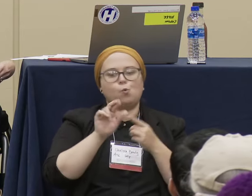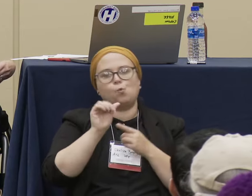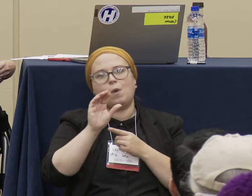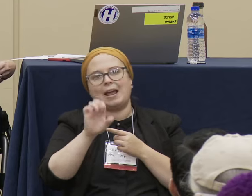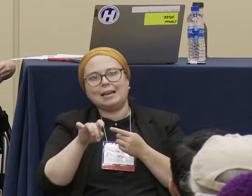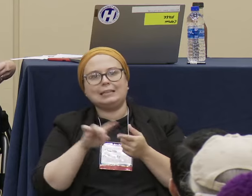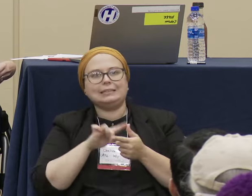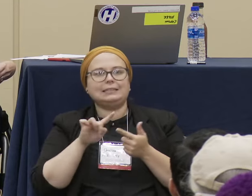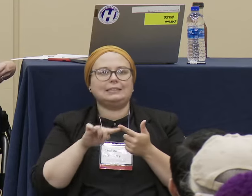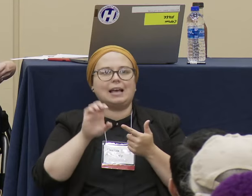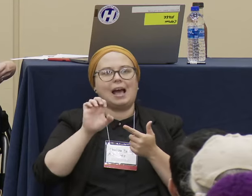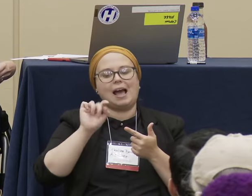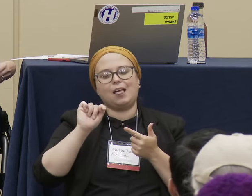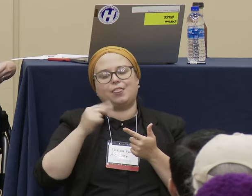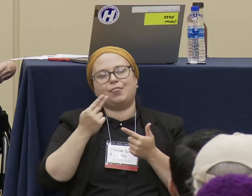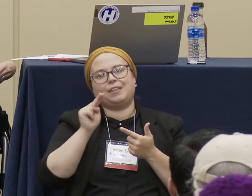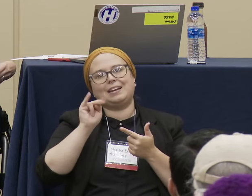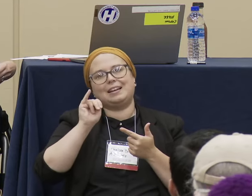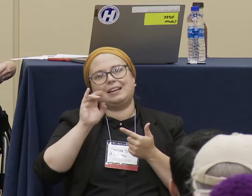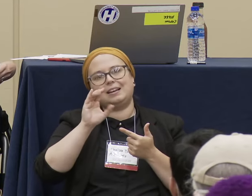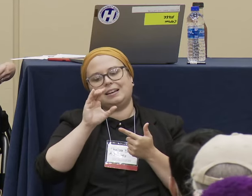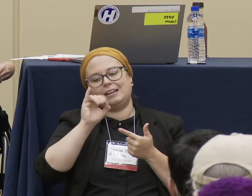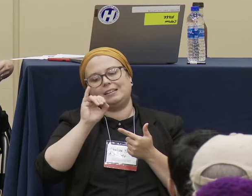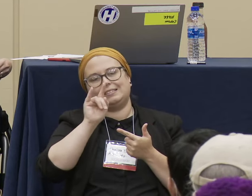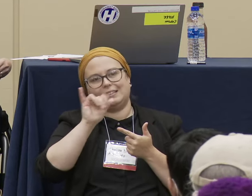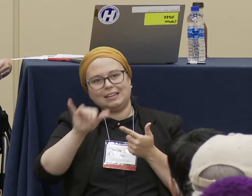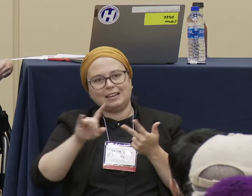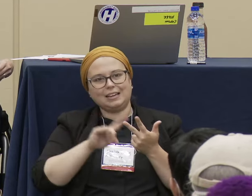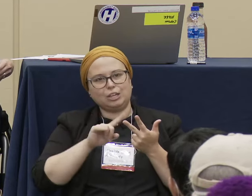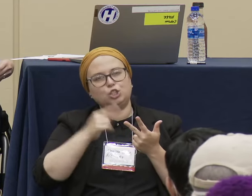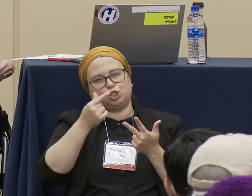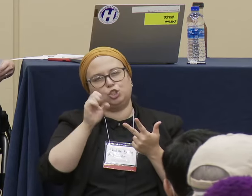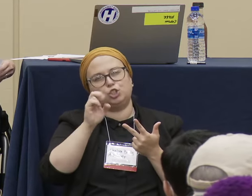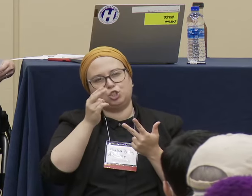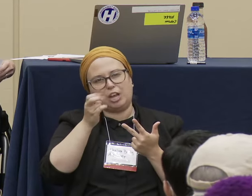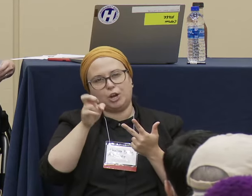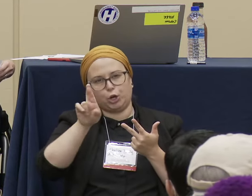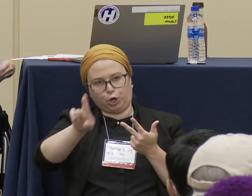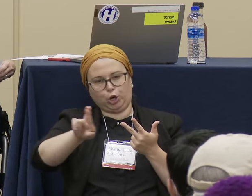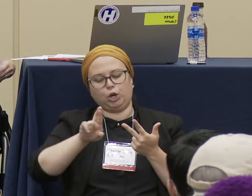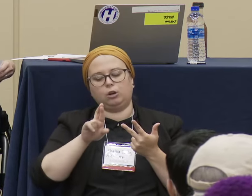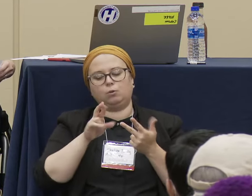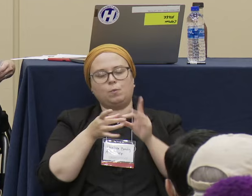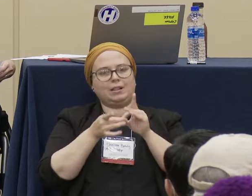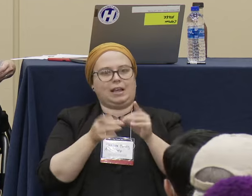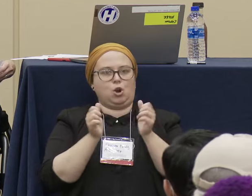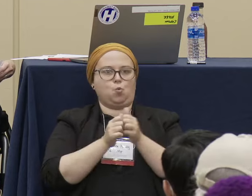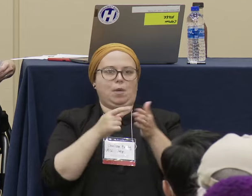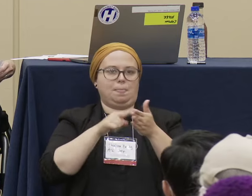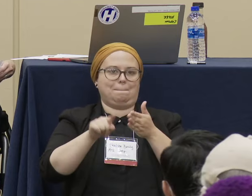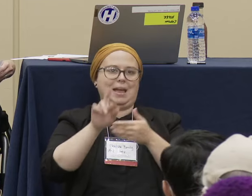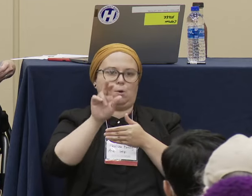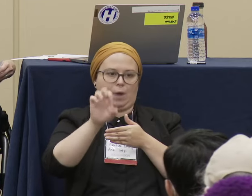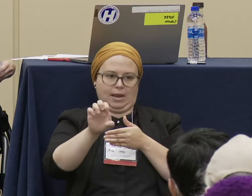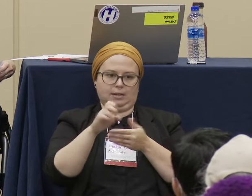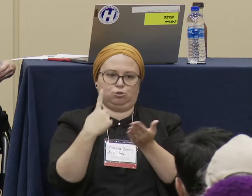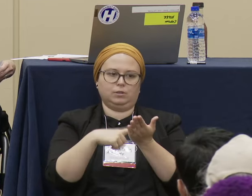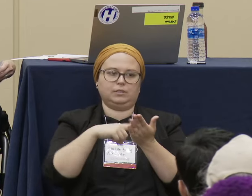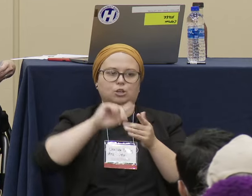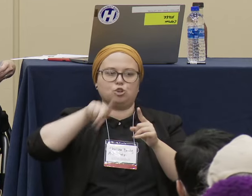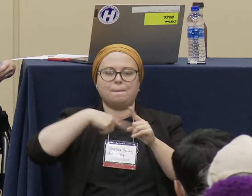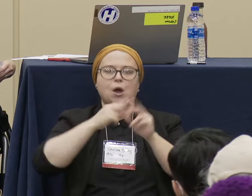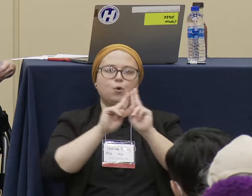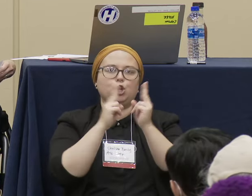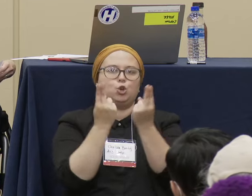as well as pay rate in terms of employees. In addition, the discussion about unions and their resistance